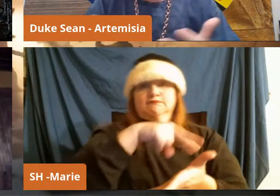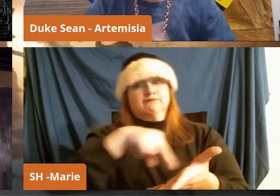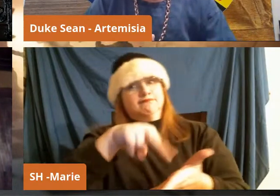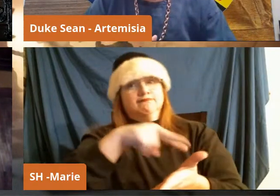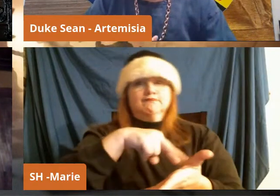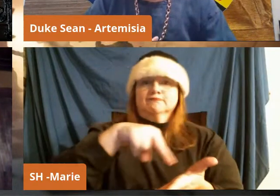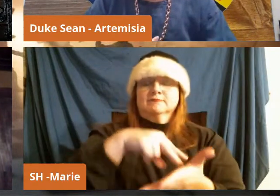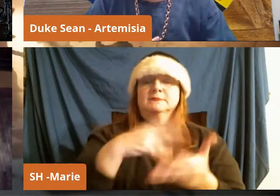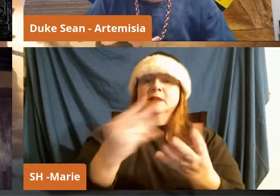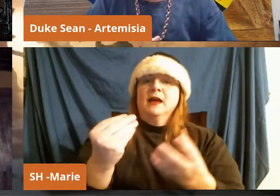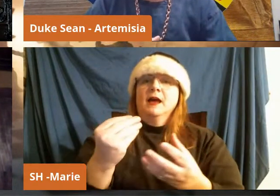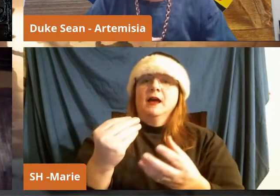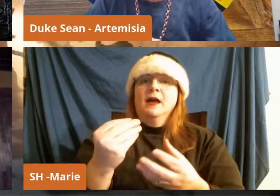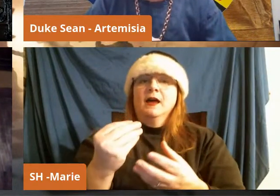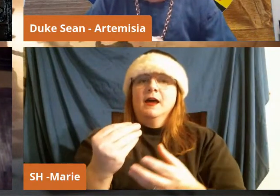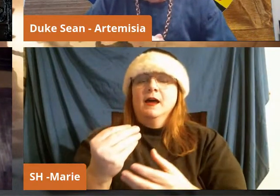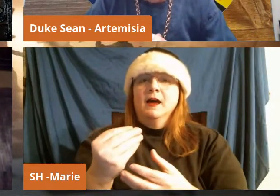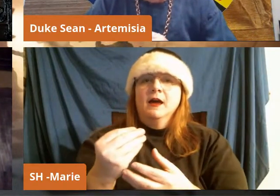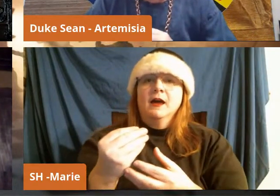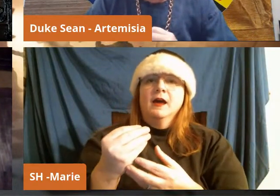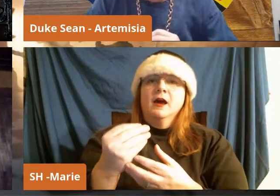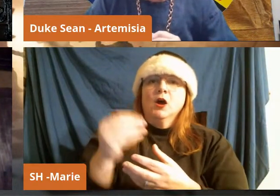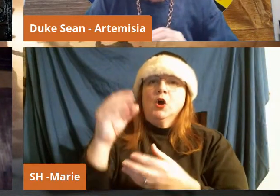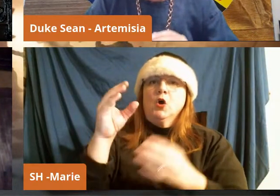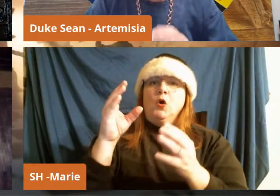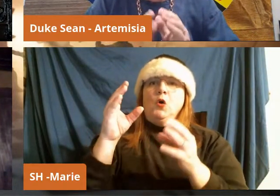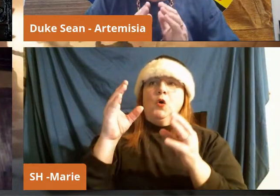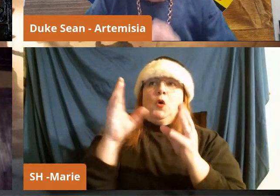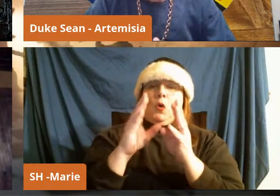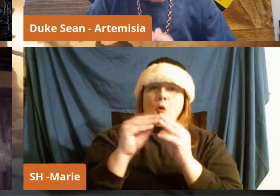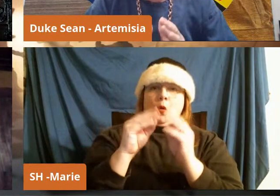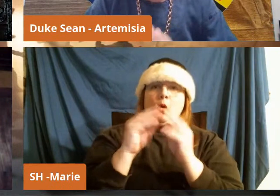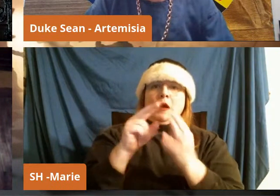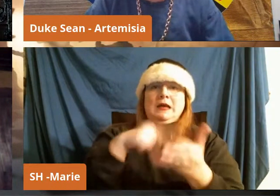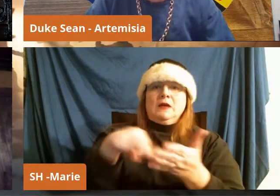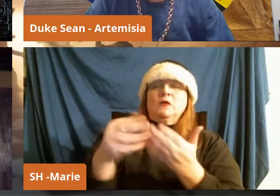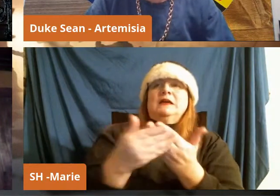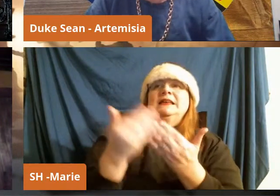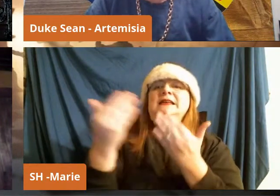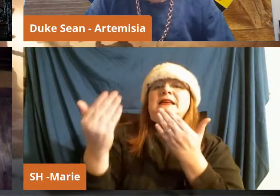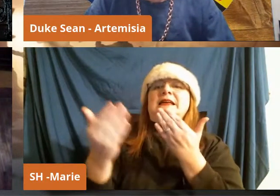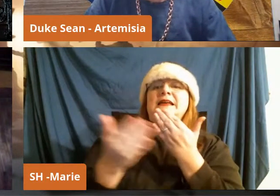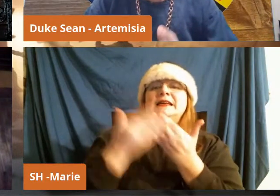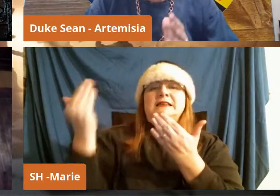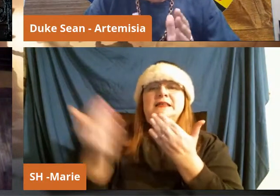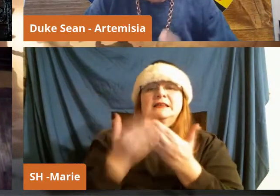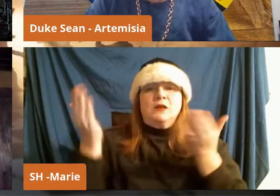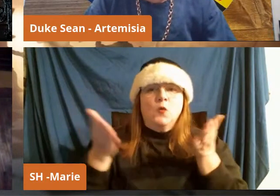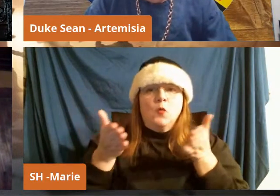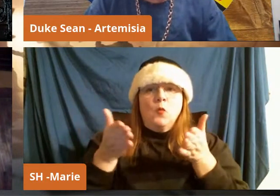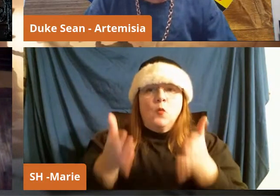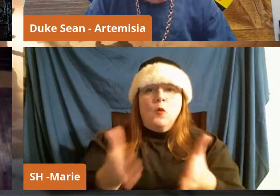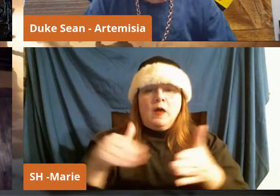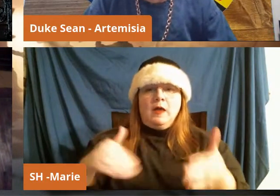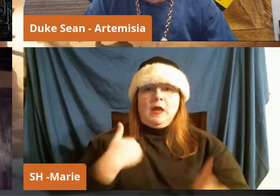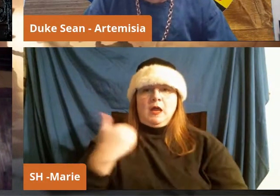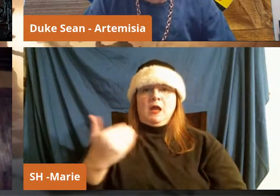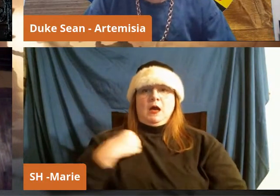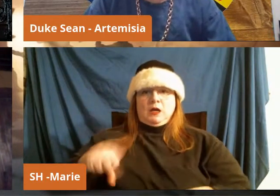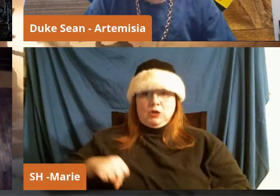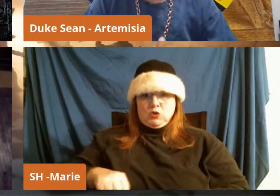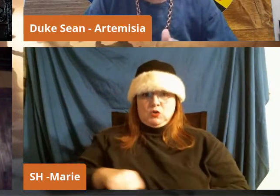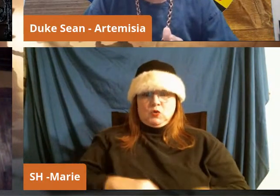And it was, you know, courtly dance was one of the easiest ways that a young squire